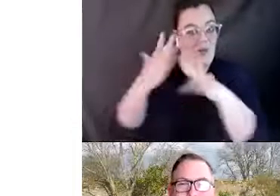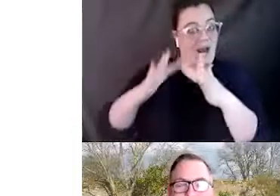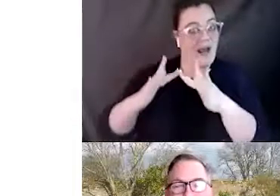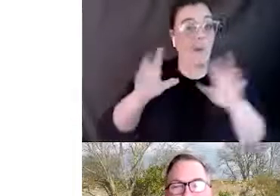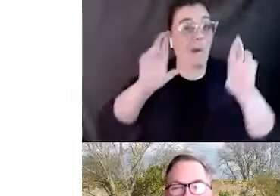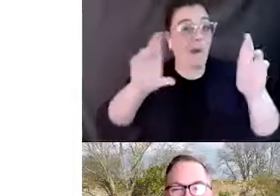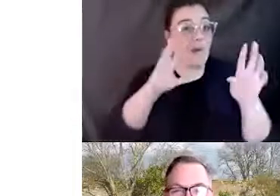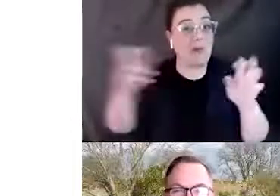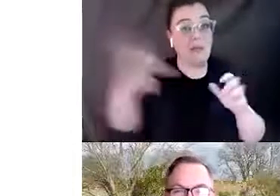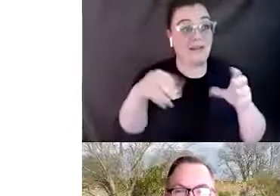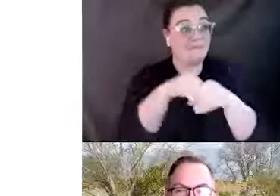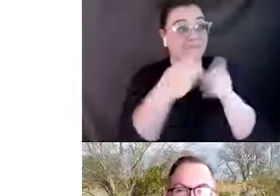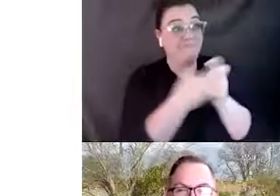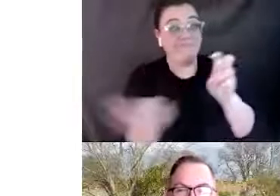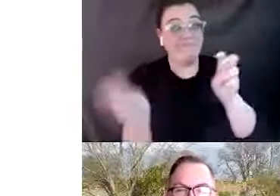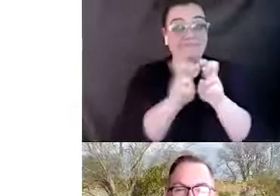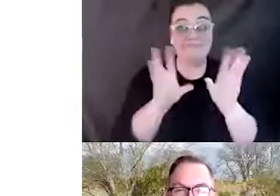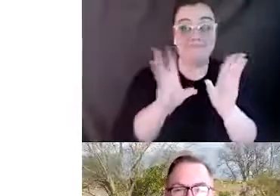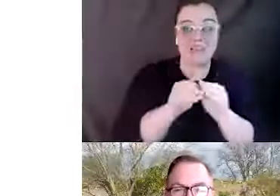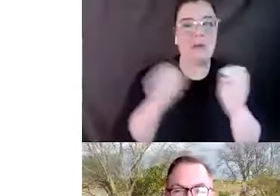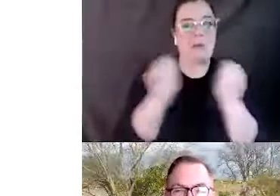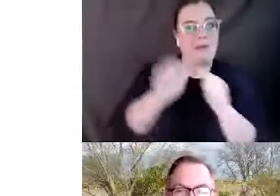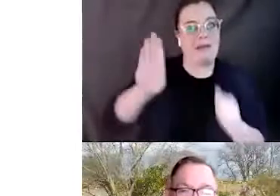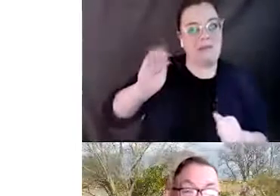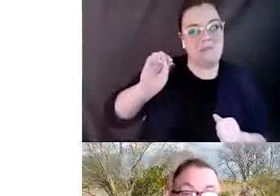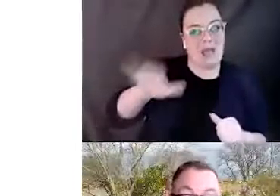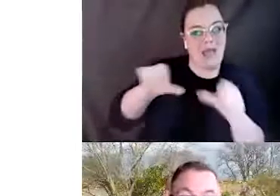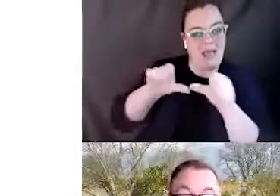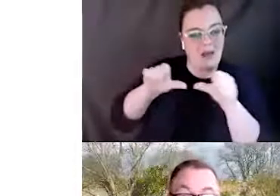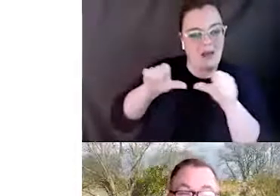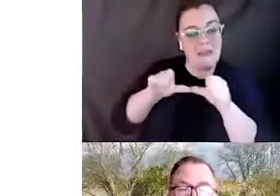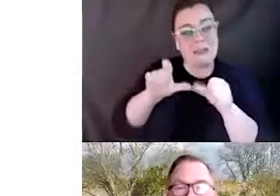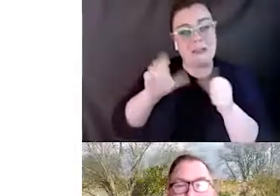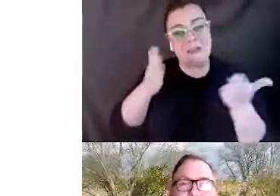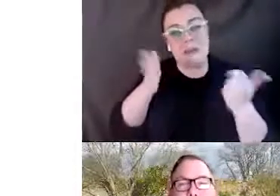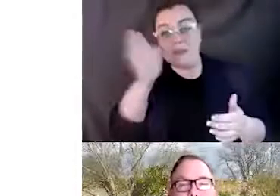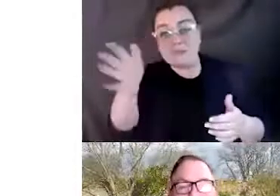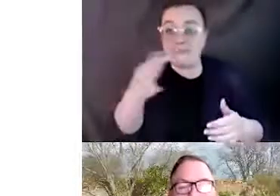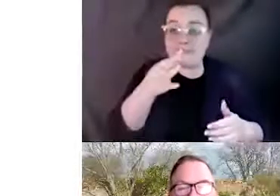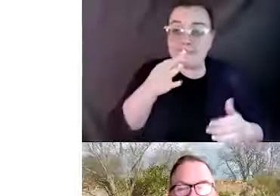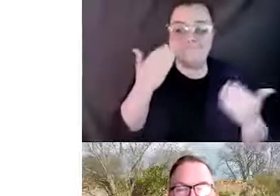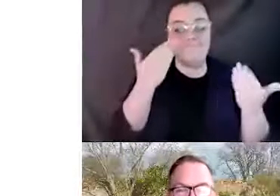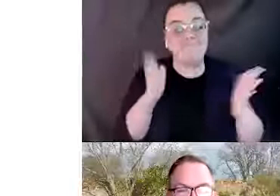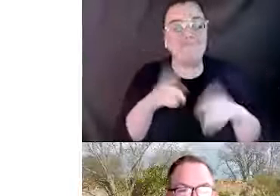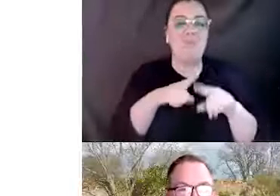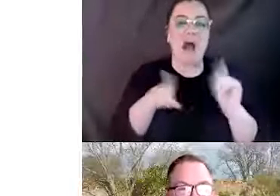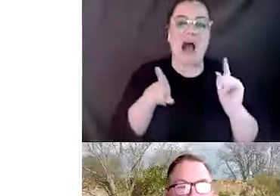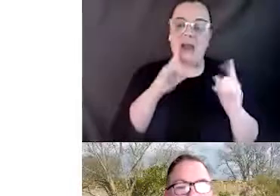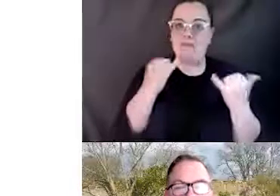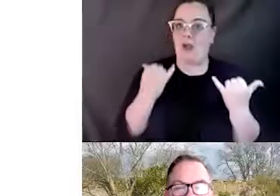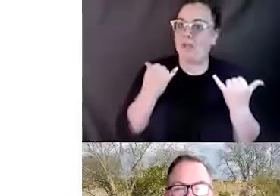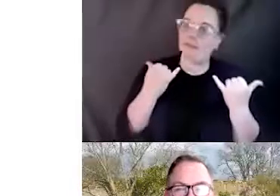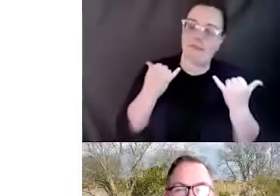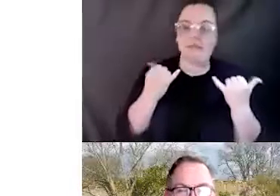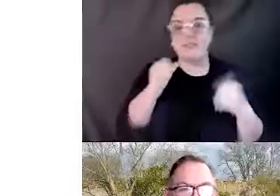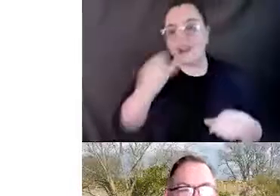person with our meetings that are held around the Bay Area some point soon, but maybe not yet this year.